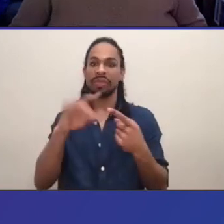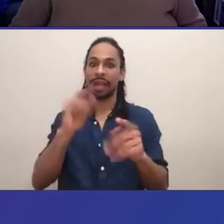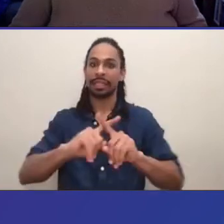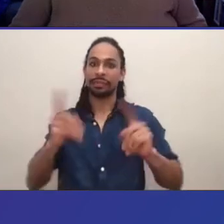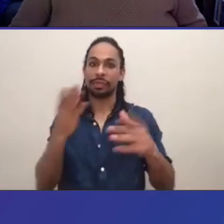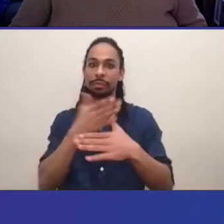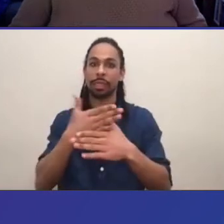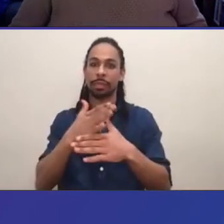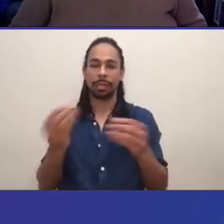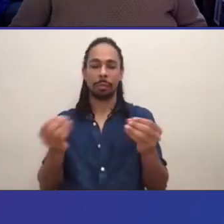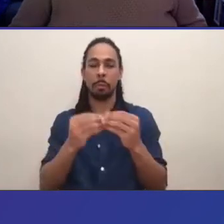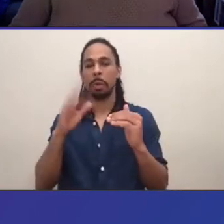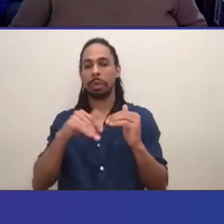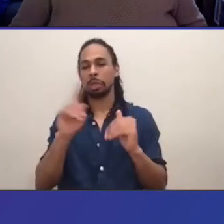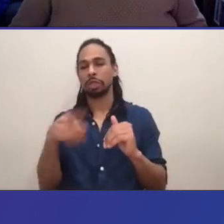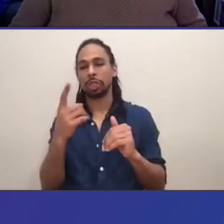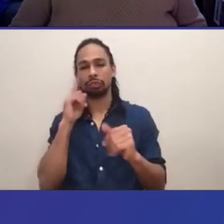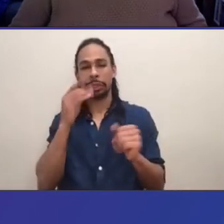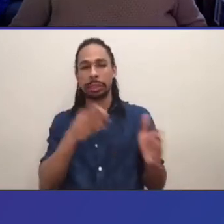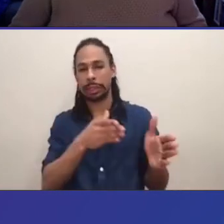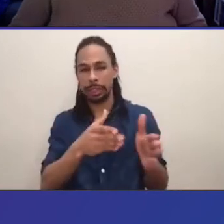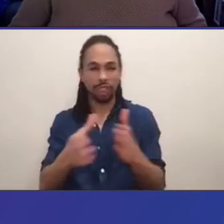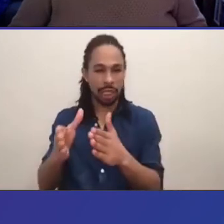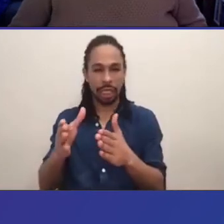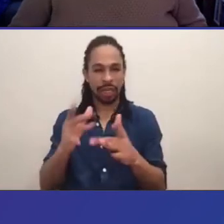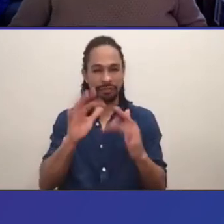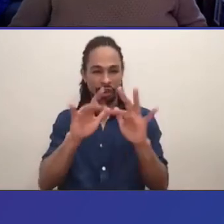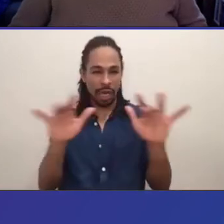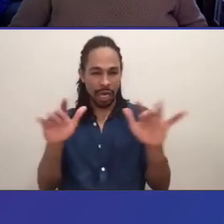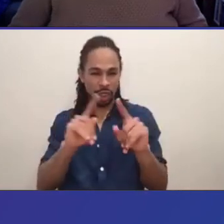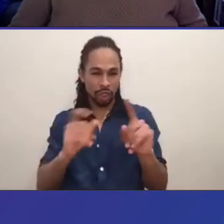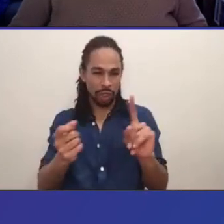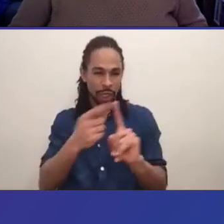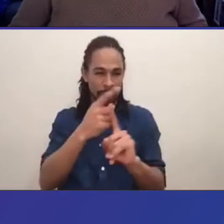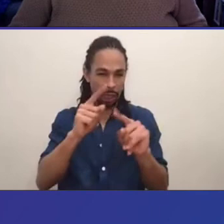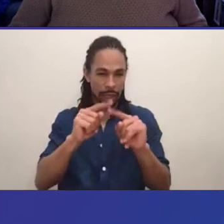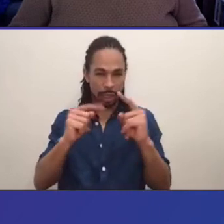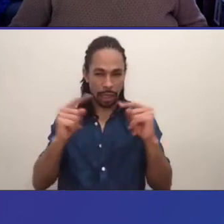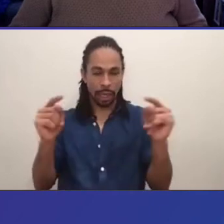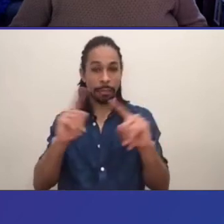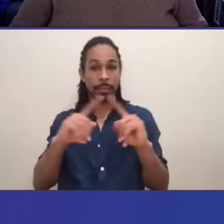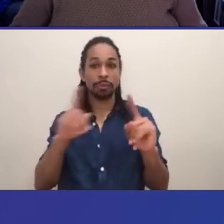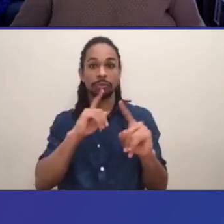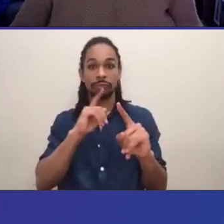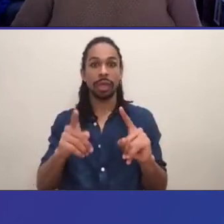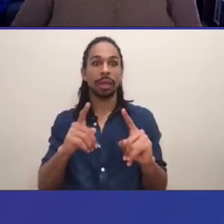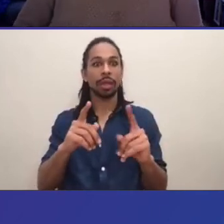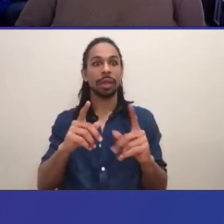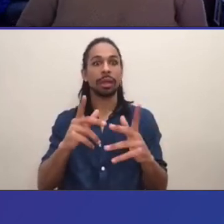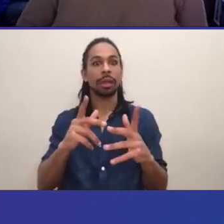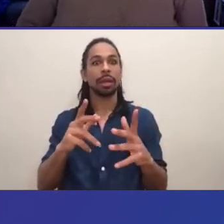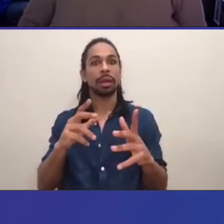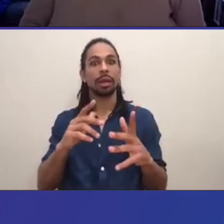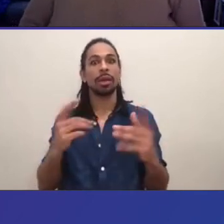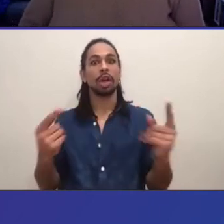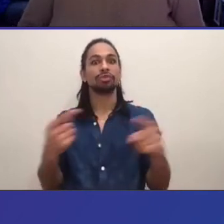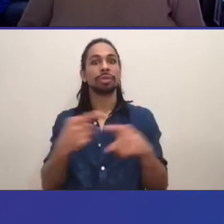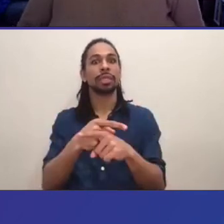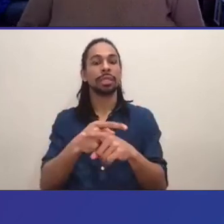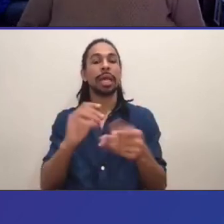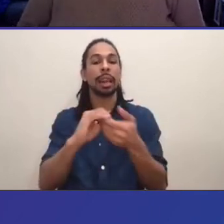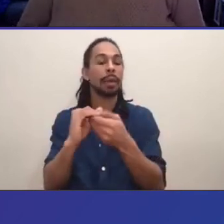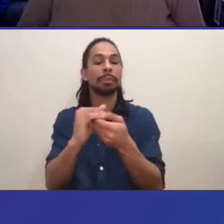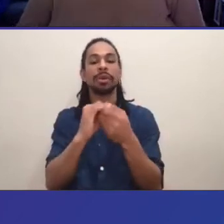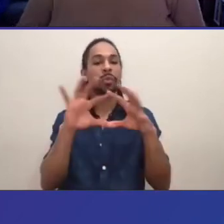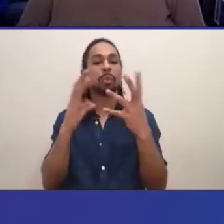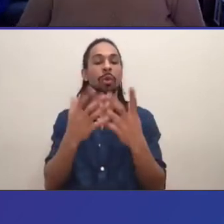just strategic variation, but actually represent contradictory, collaborative, world-making initiatives with which